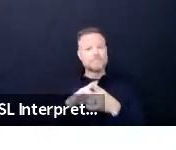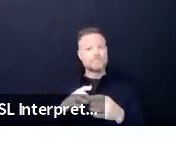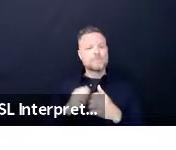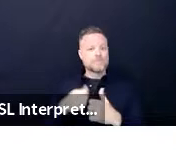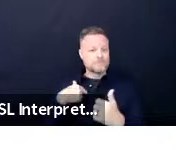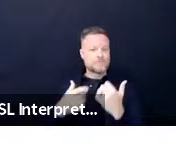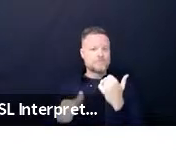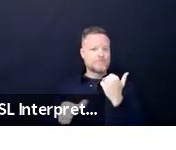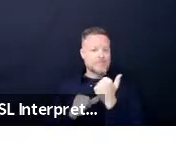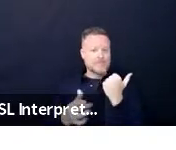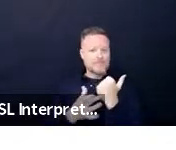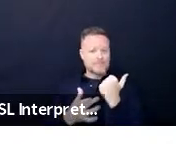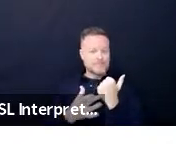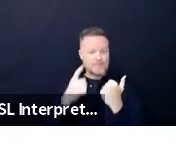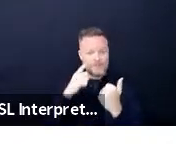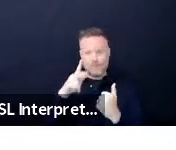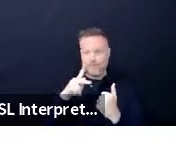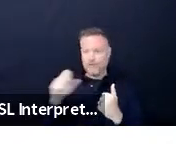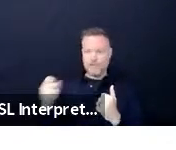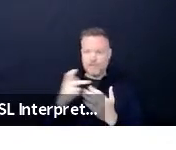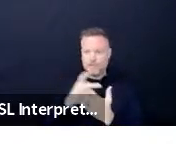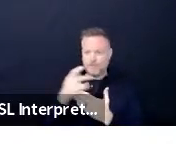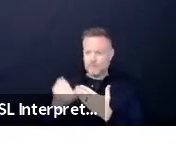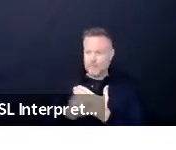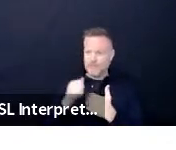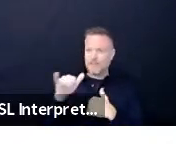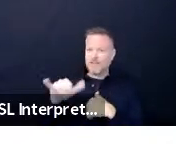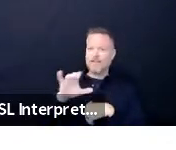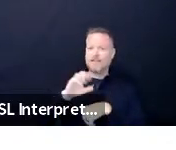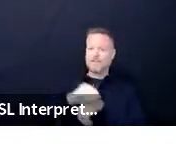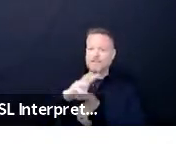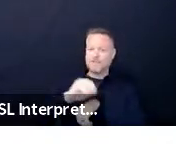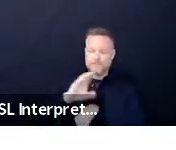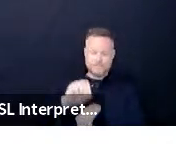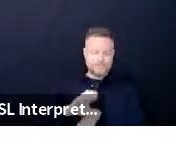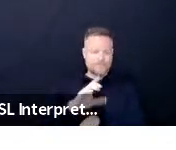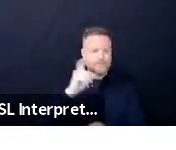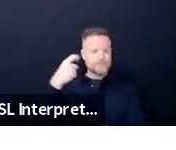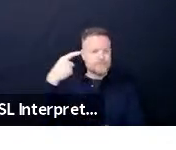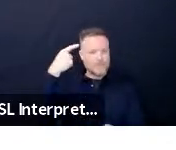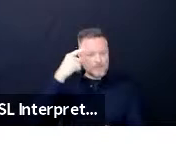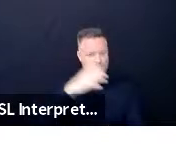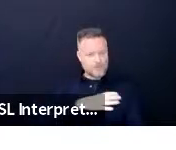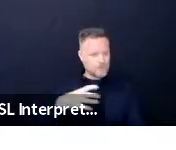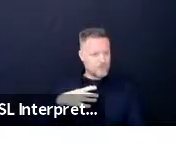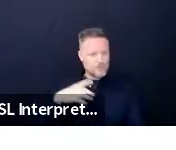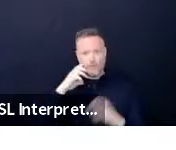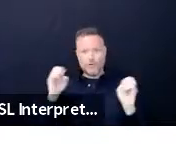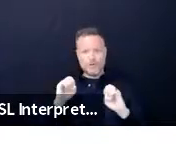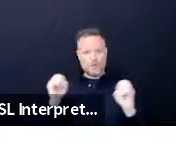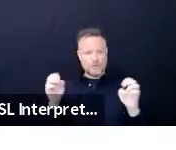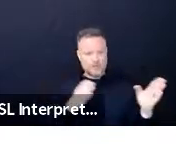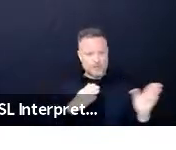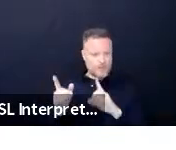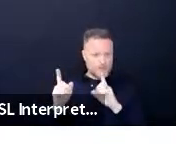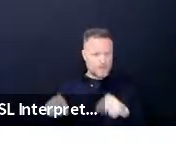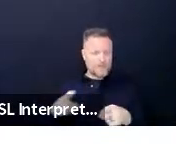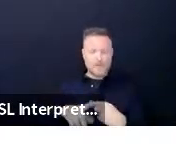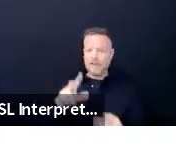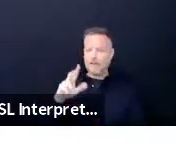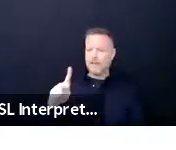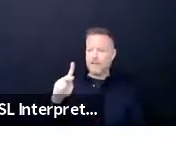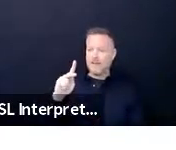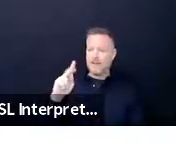for Kansans Project Advisory Committee, the Governor's Commission for Emergency Planning and Response, the KU